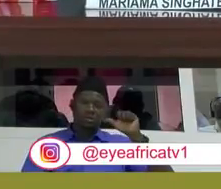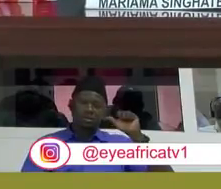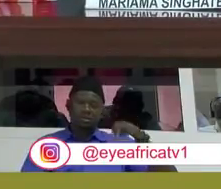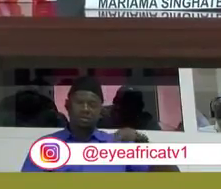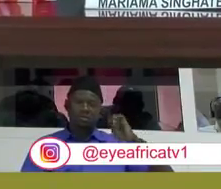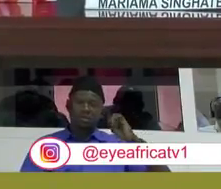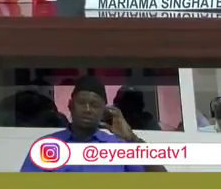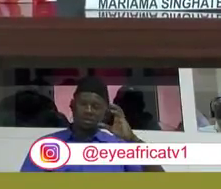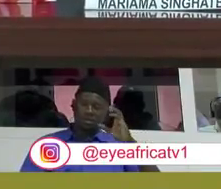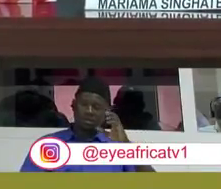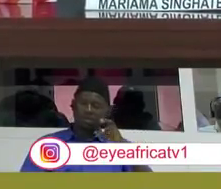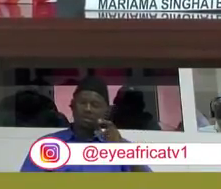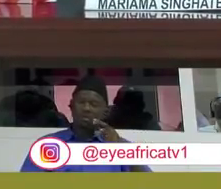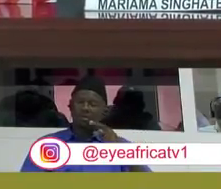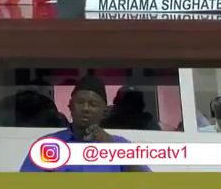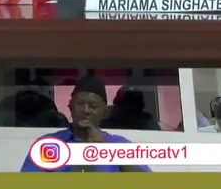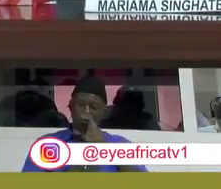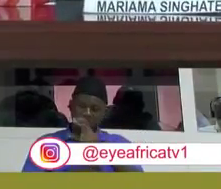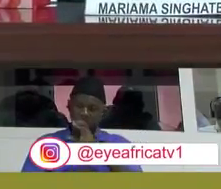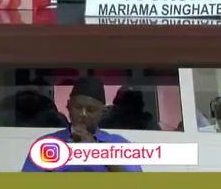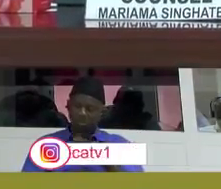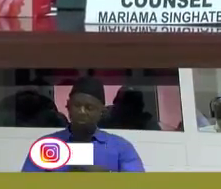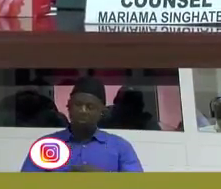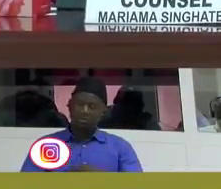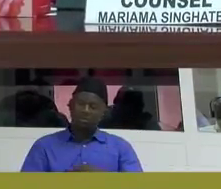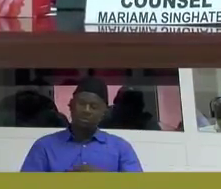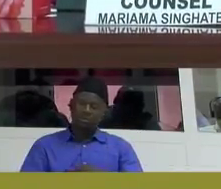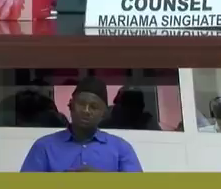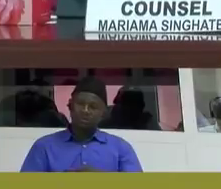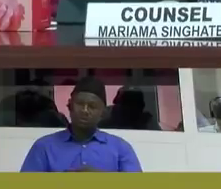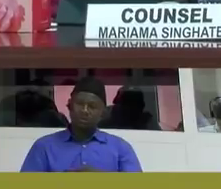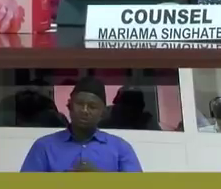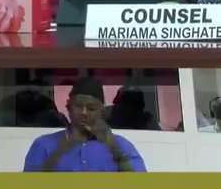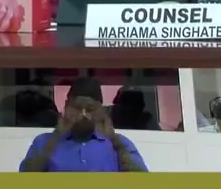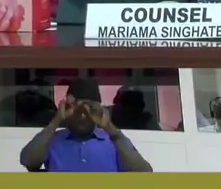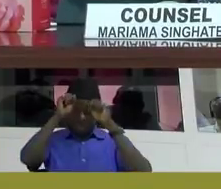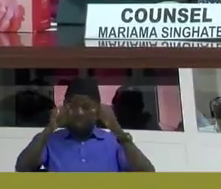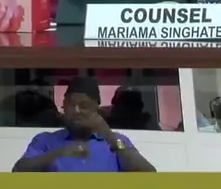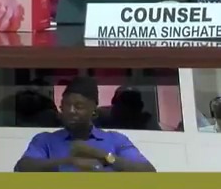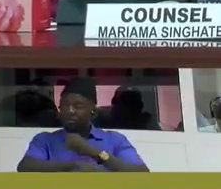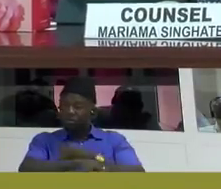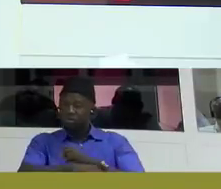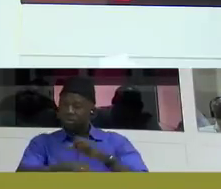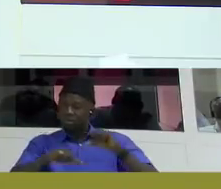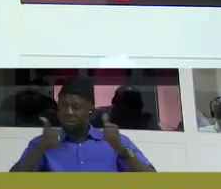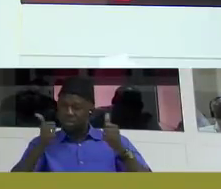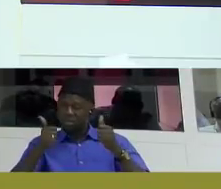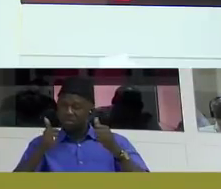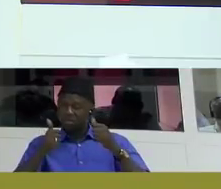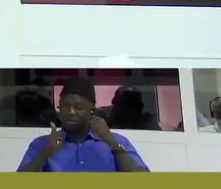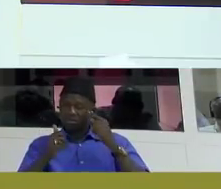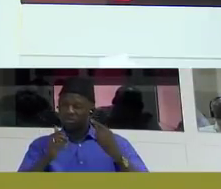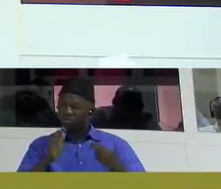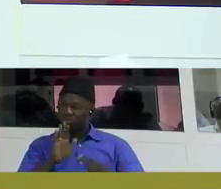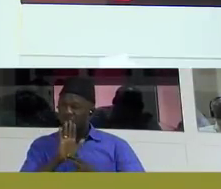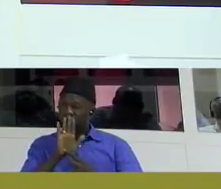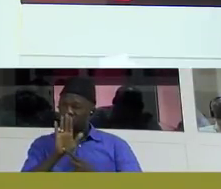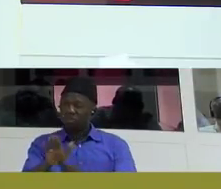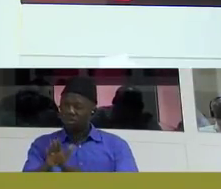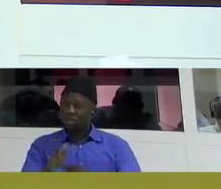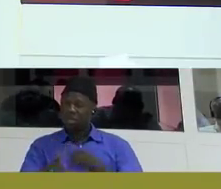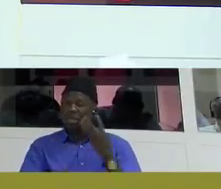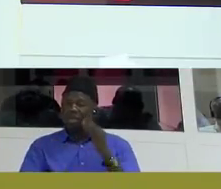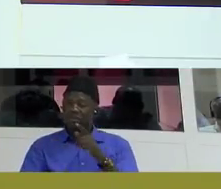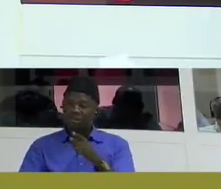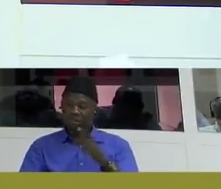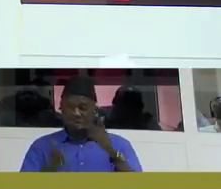state institutions began to enforce that as if the laws of